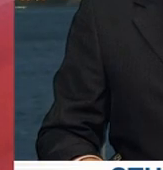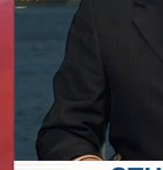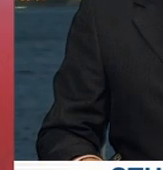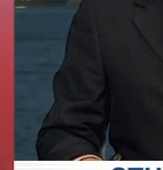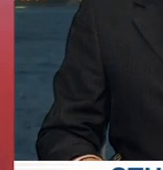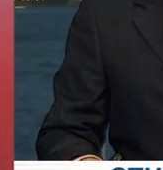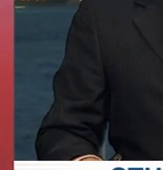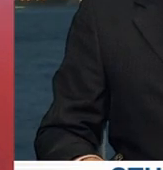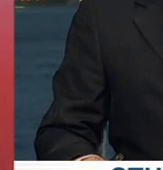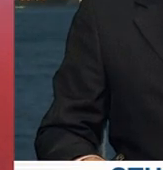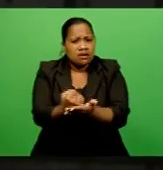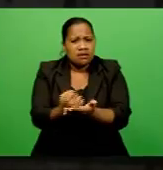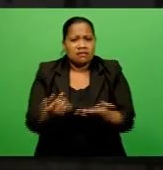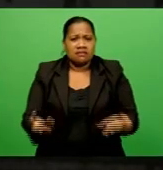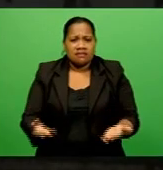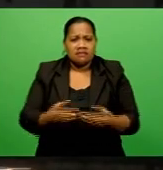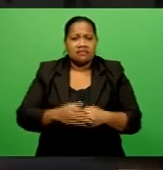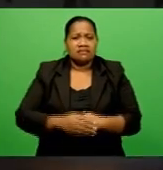similar support?